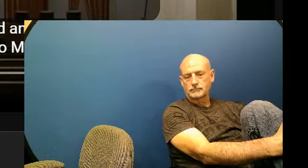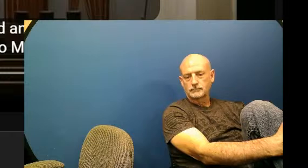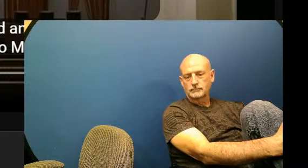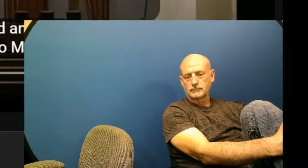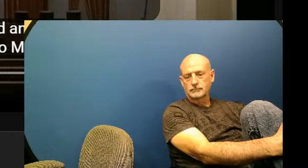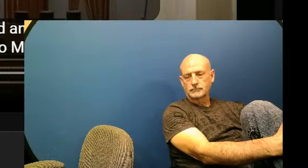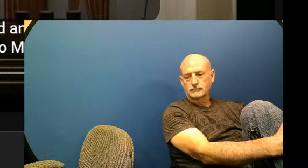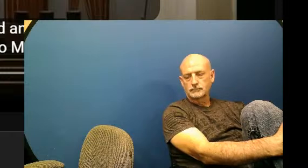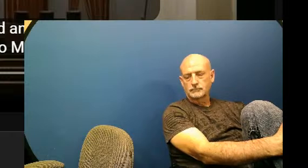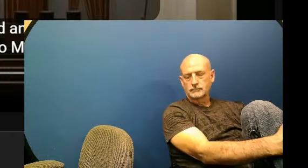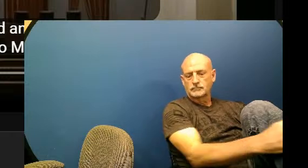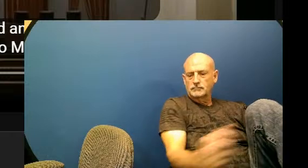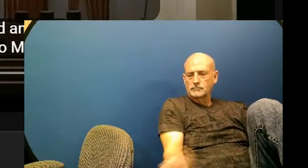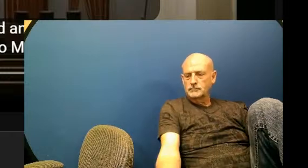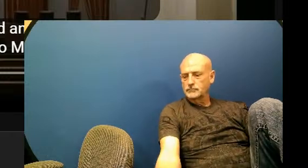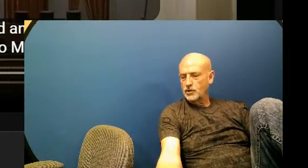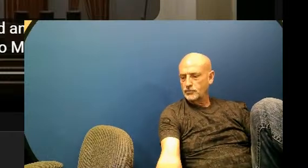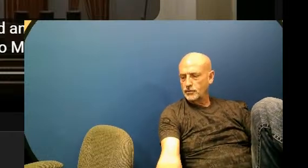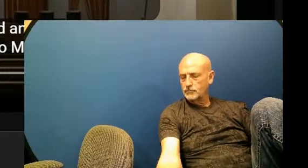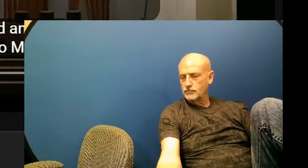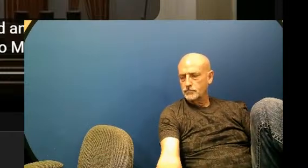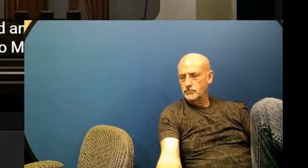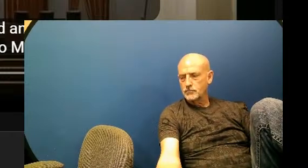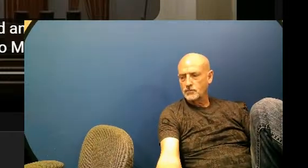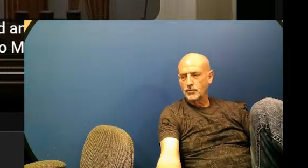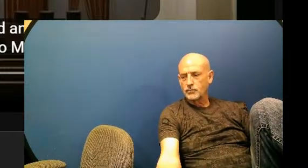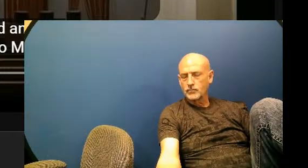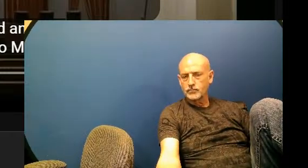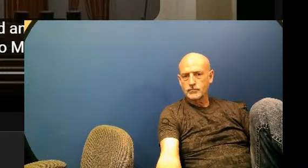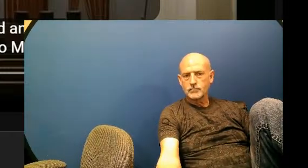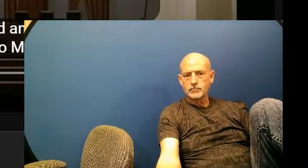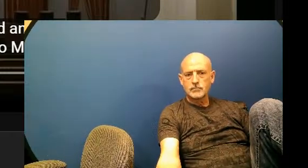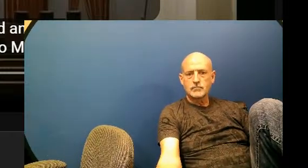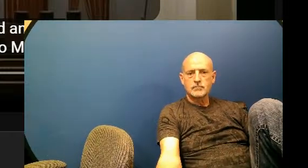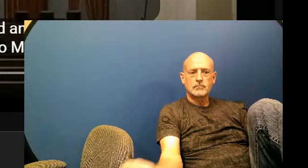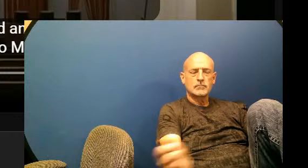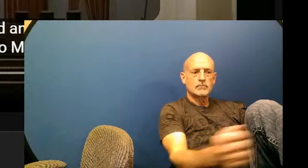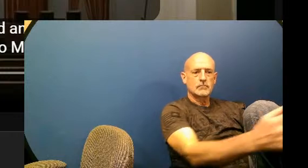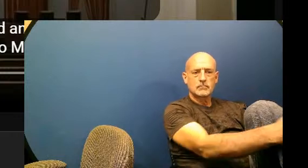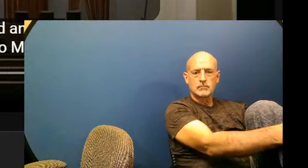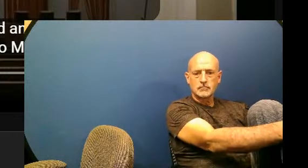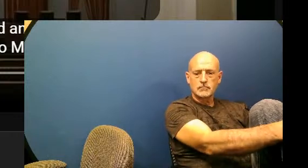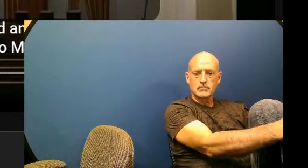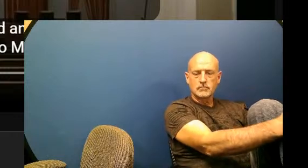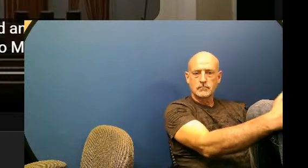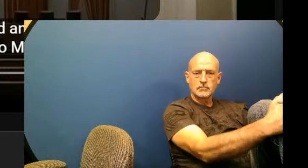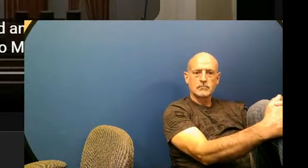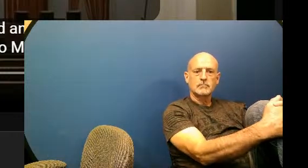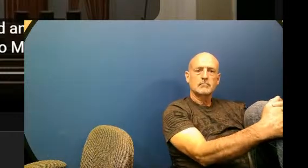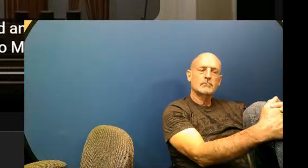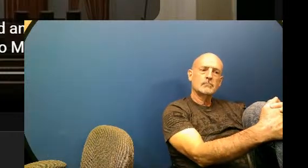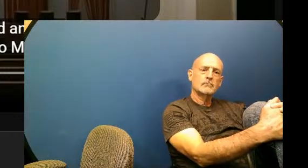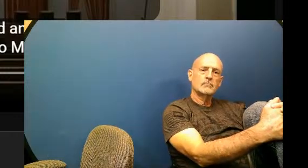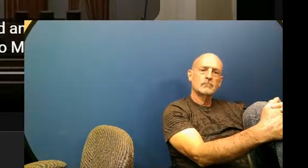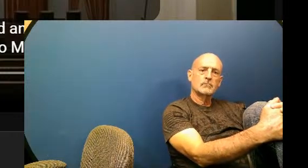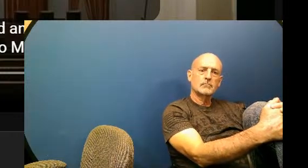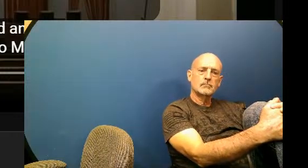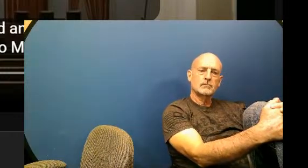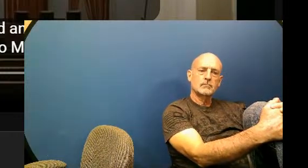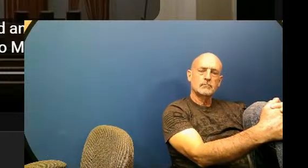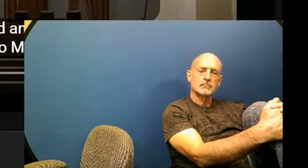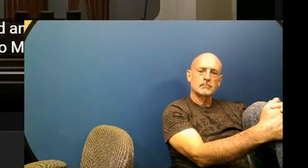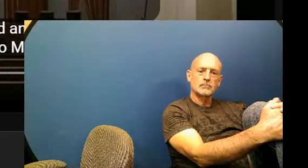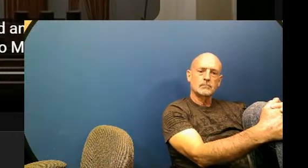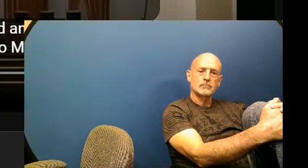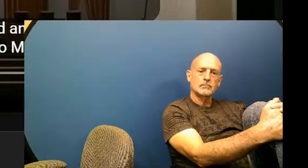work because that won't work because it is such a generic, generalized disclosure that it wouldn't put anyone reasonably